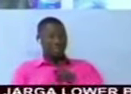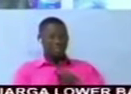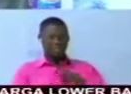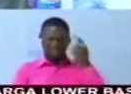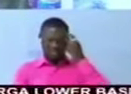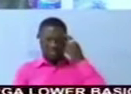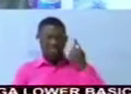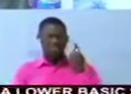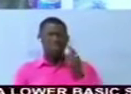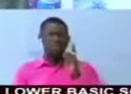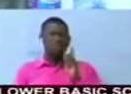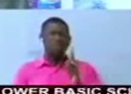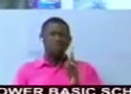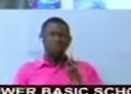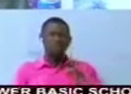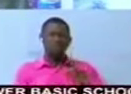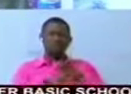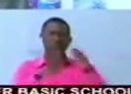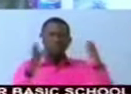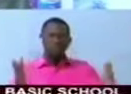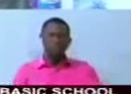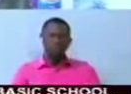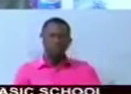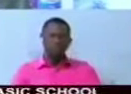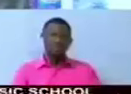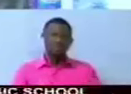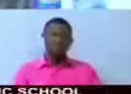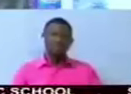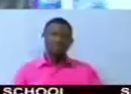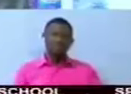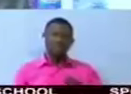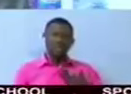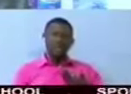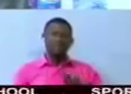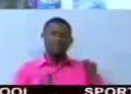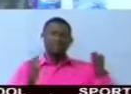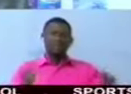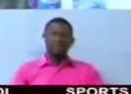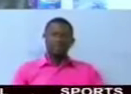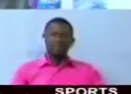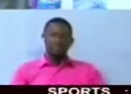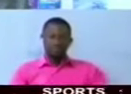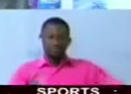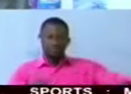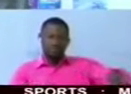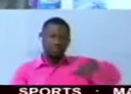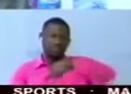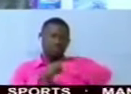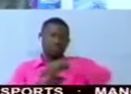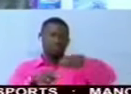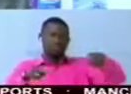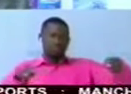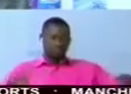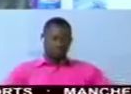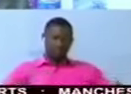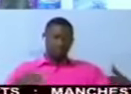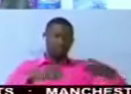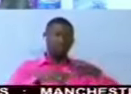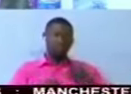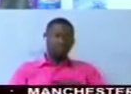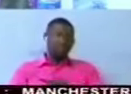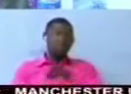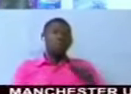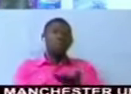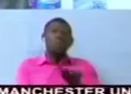one table that they have there. Def togu ñu rang ko ni. And they were, it was surrounded with chairs. Fofu lañ tok. That's where